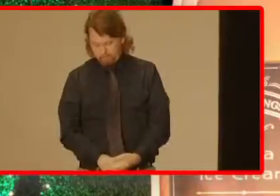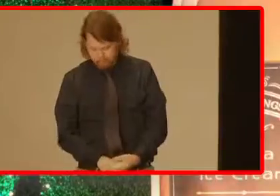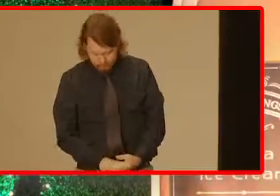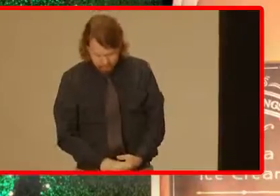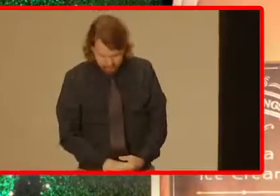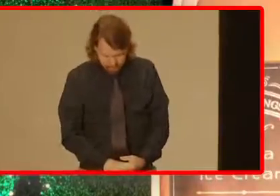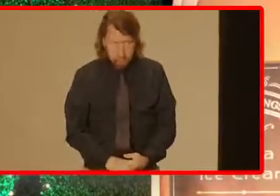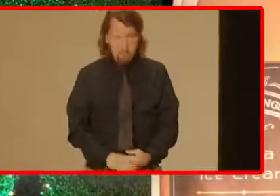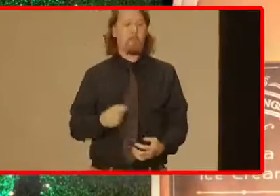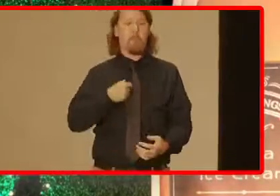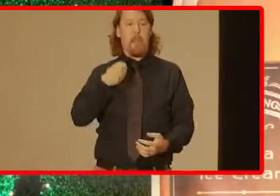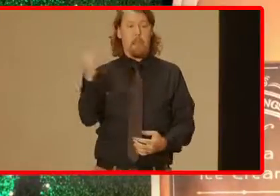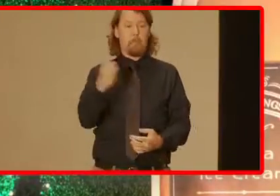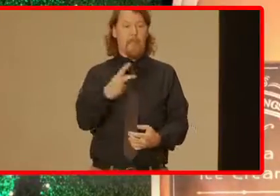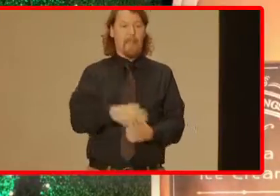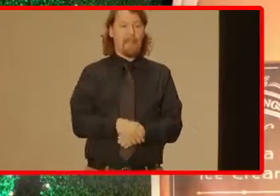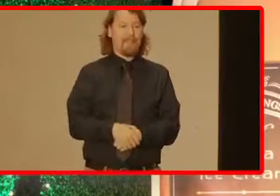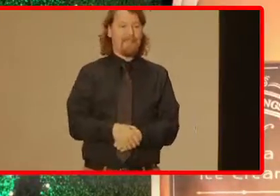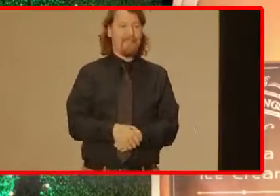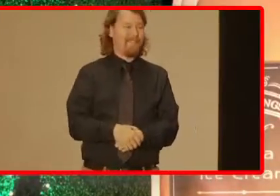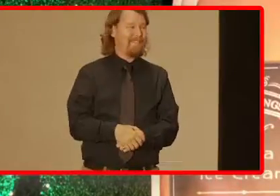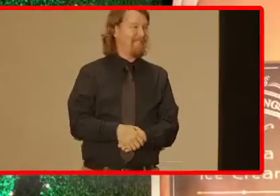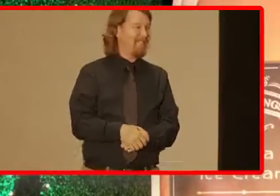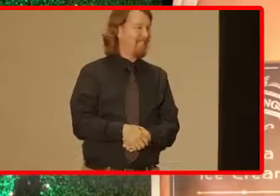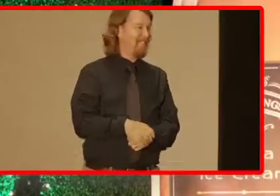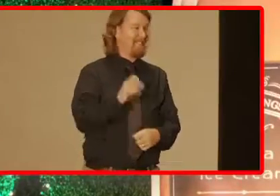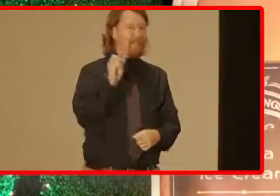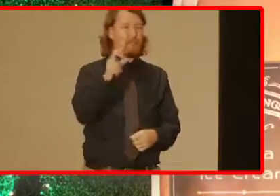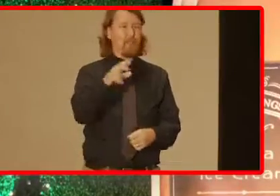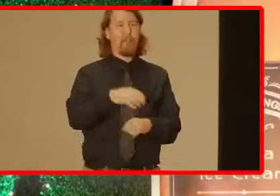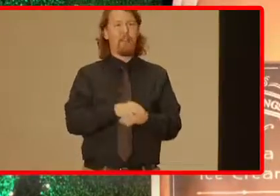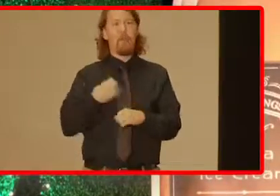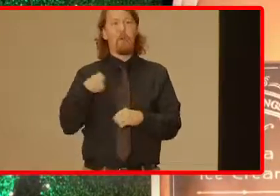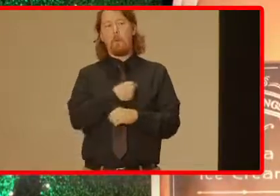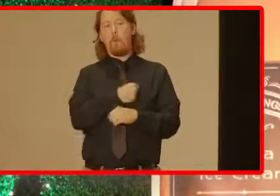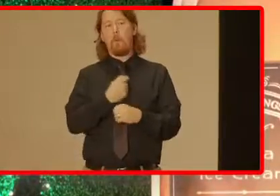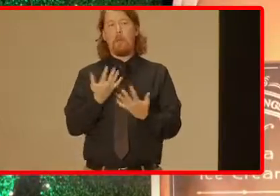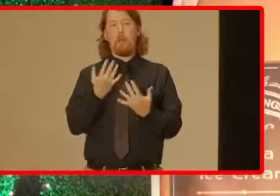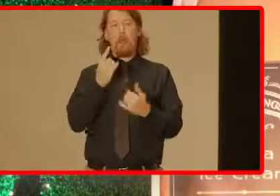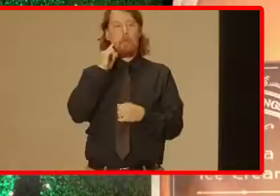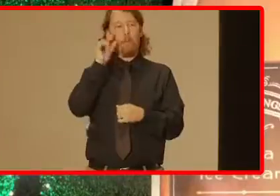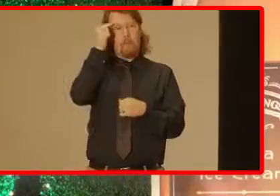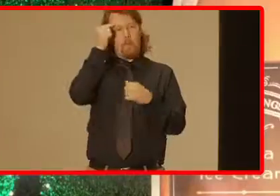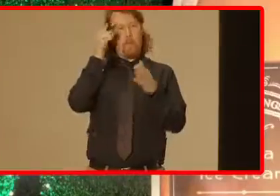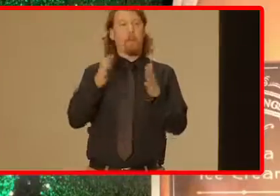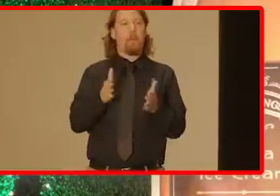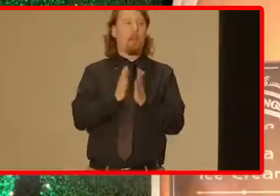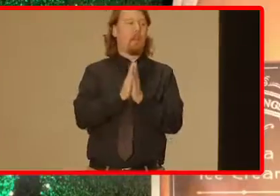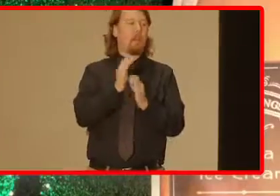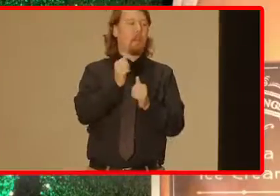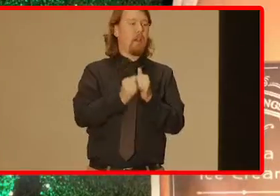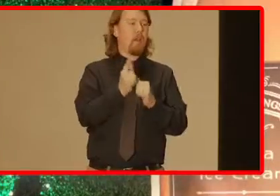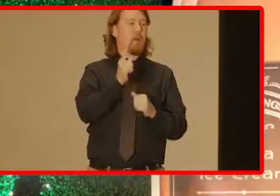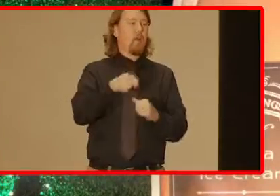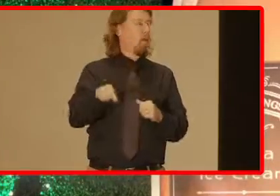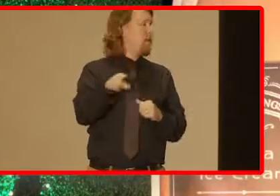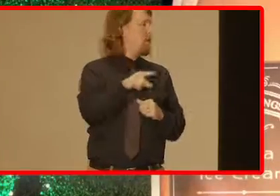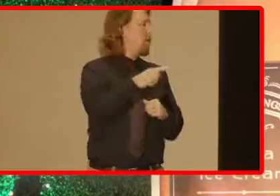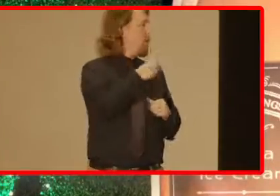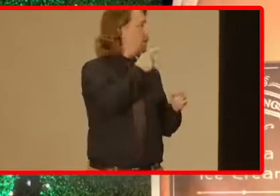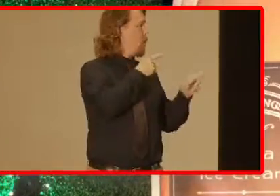I'm back. Okay, so as we're waiting for the governor, I'm going to ask everyone up here to remain on